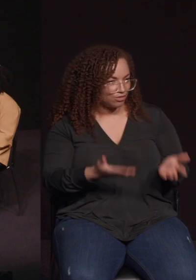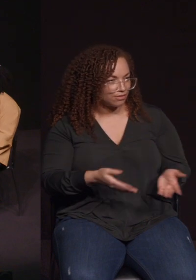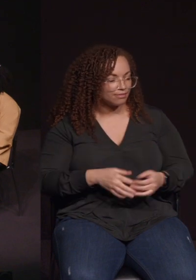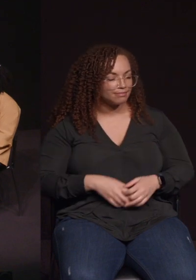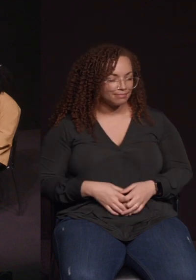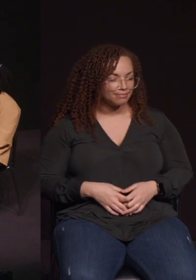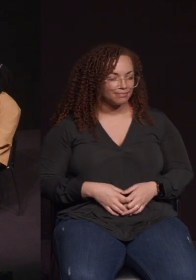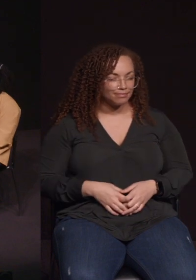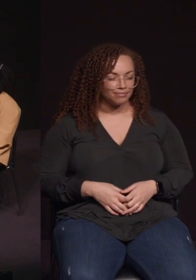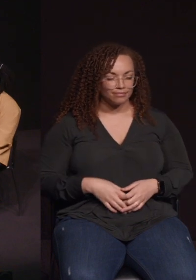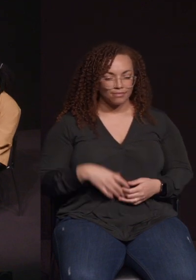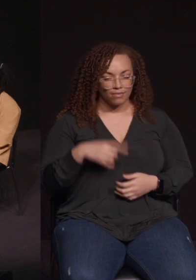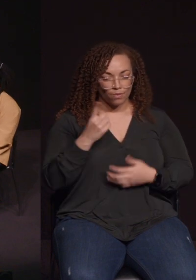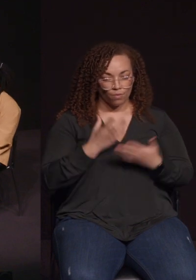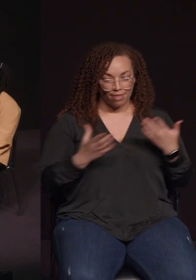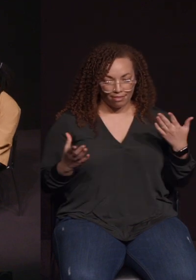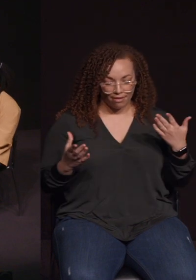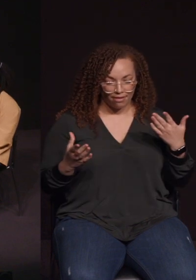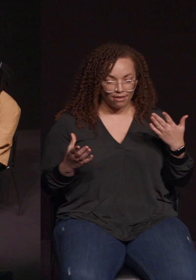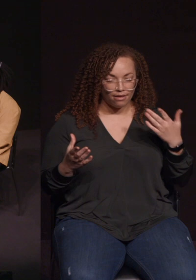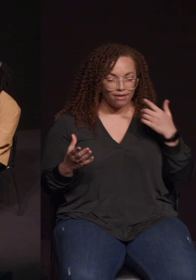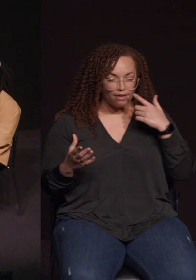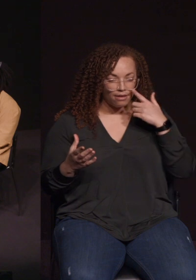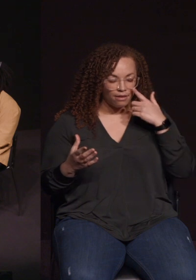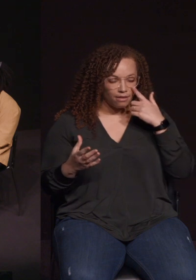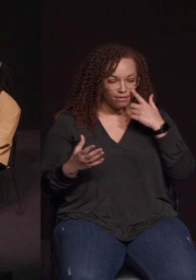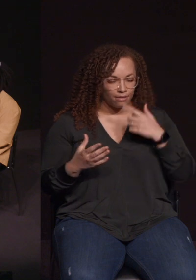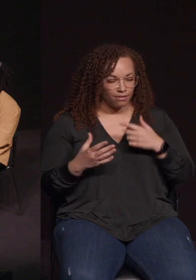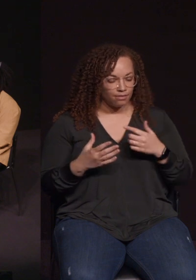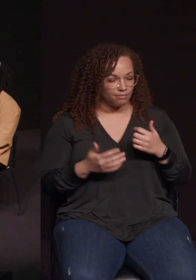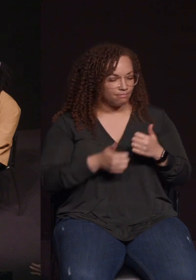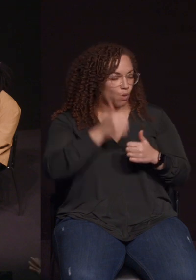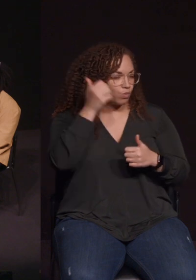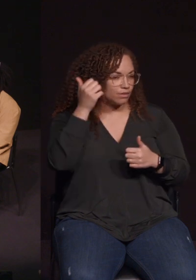of the things that's been most